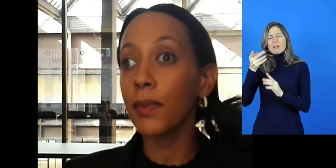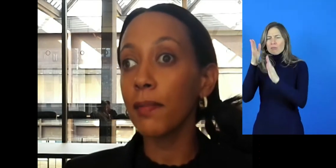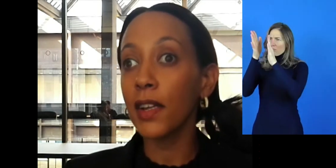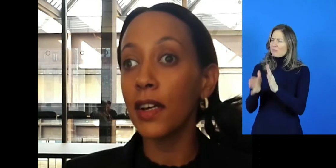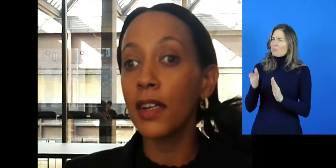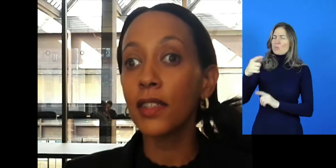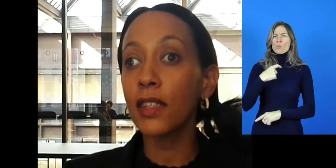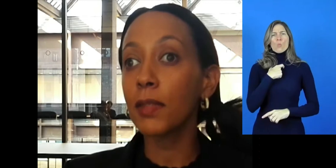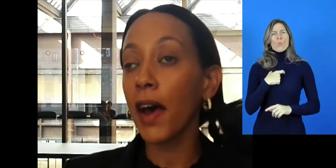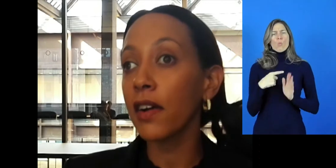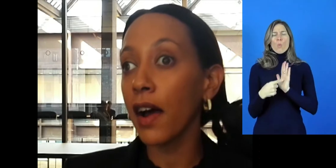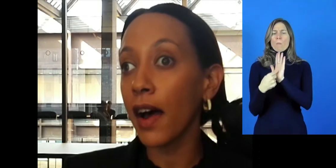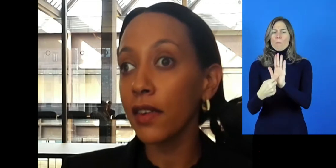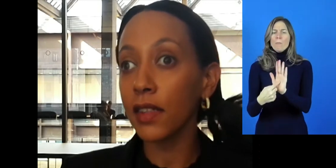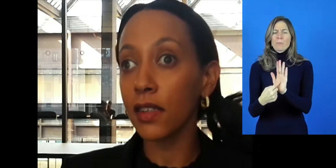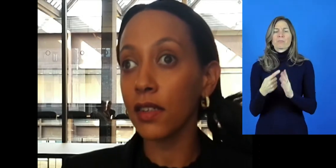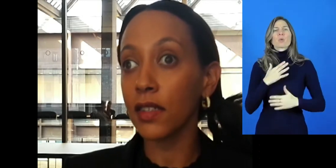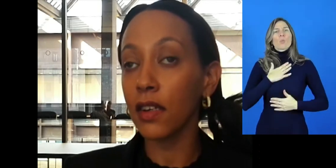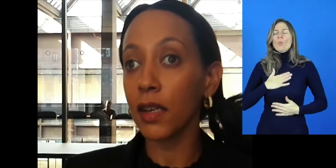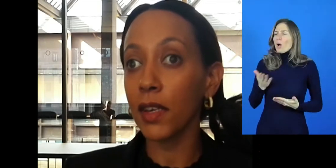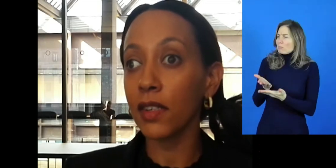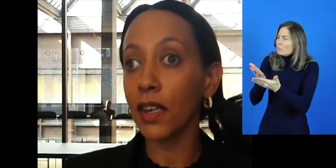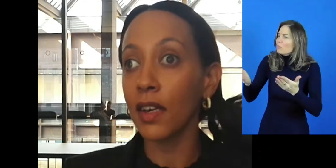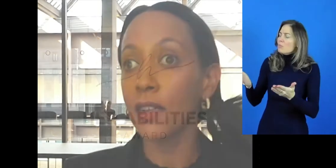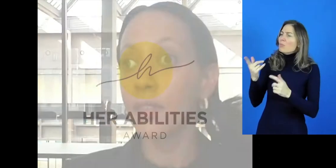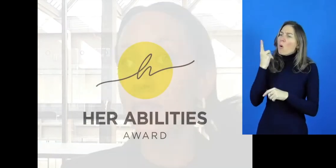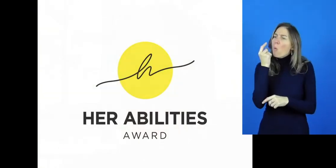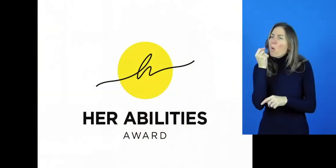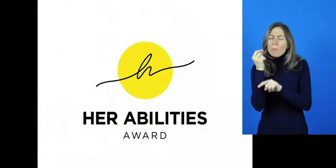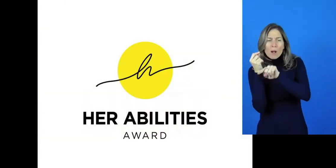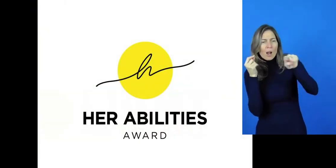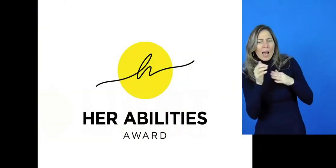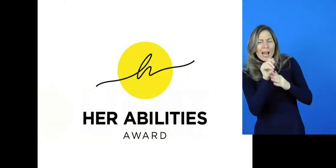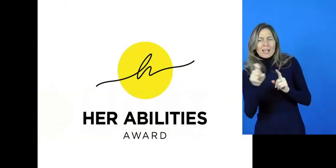these women to inspire other leaders in their community.